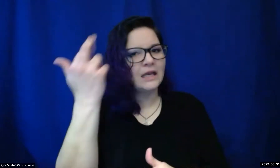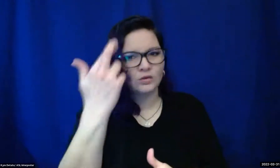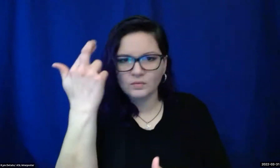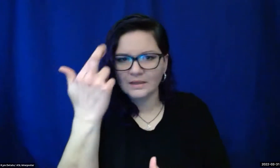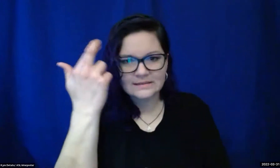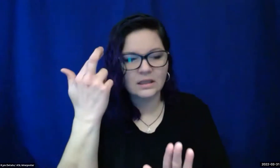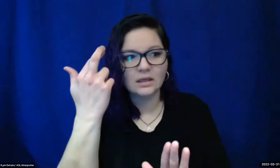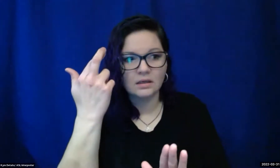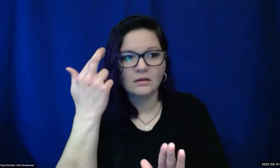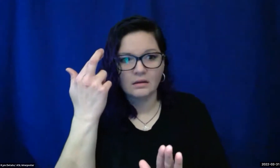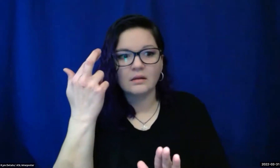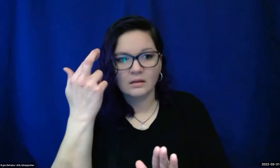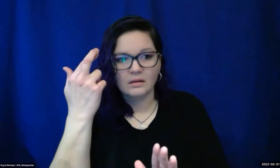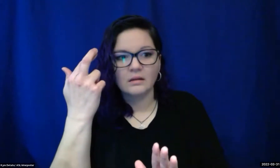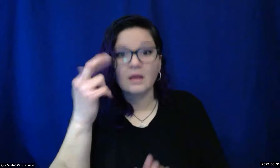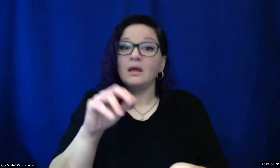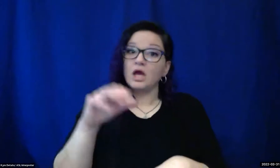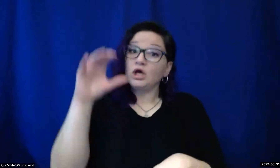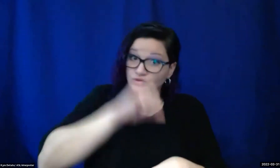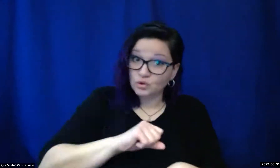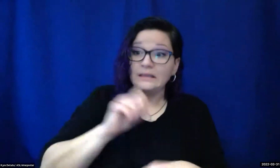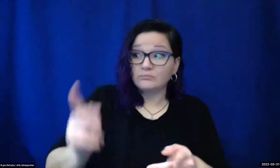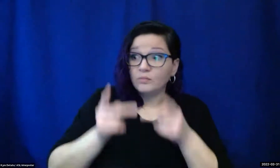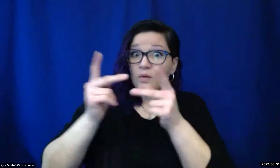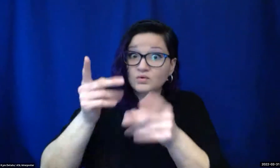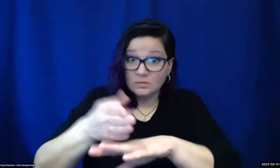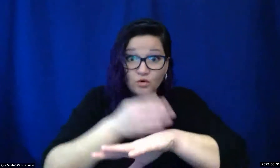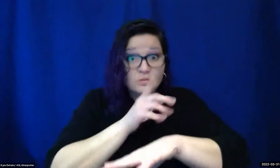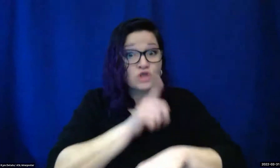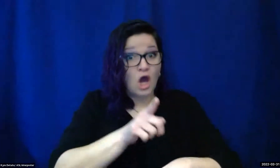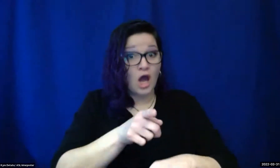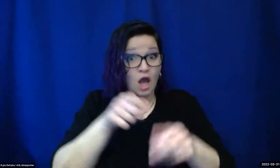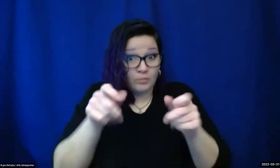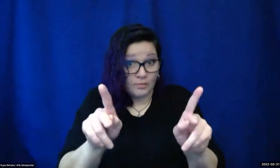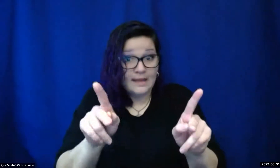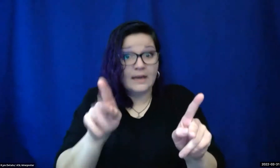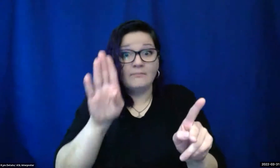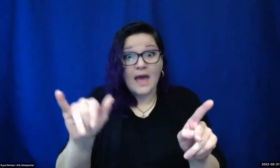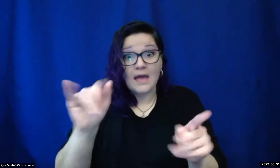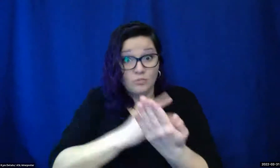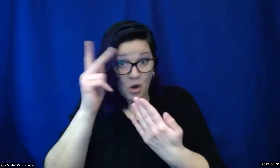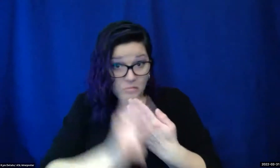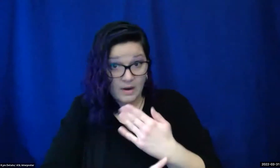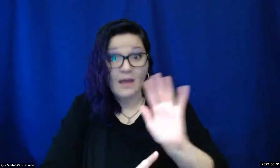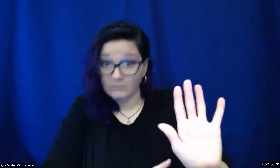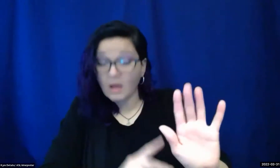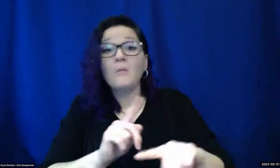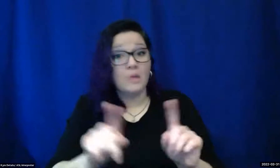the proposed improvements are permitted by our program, we would certainly